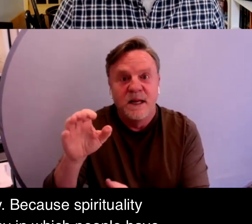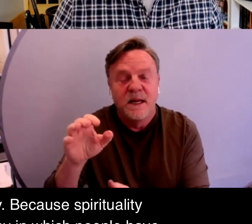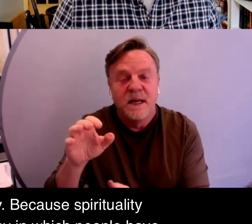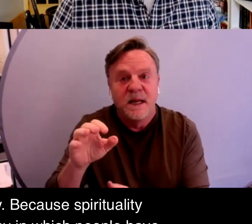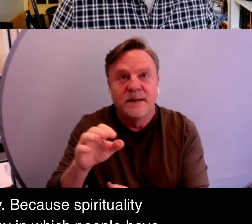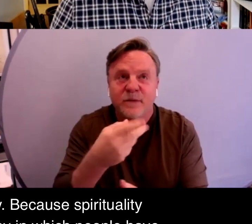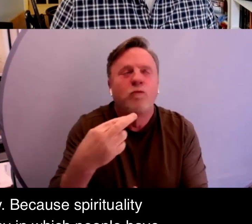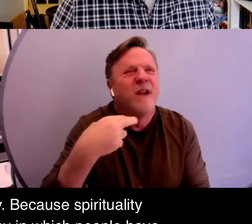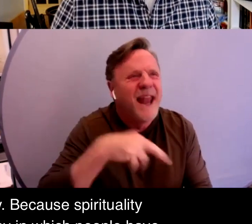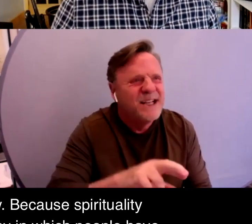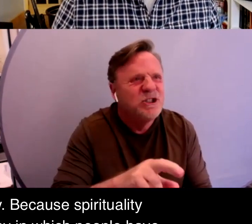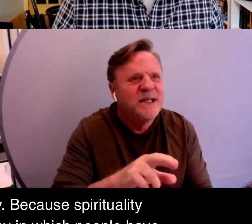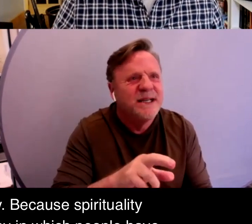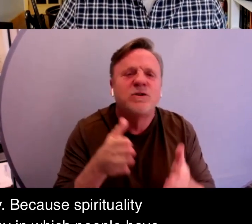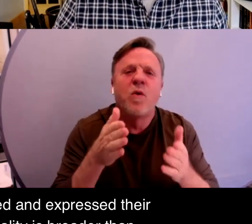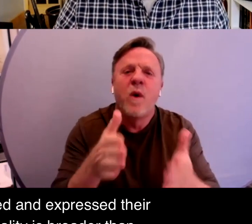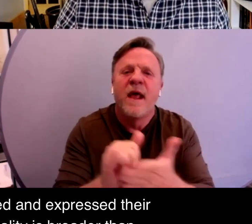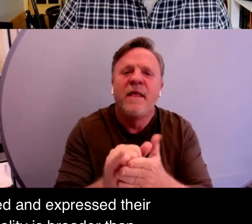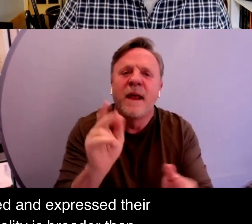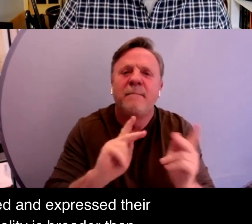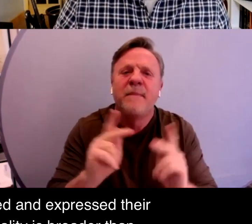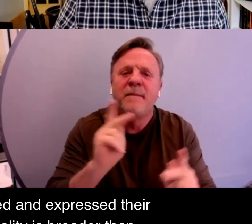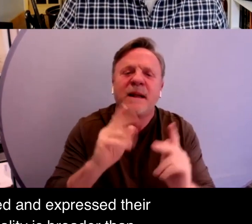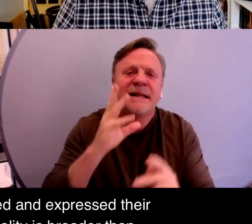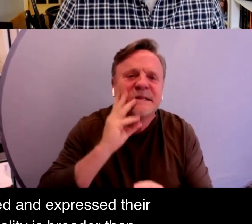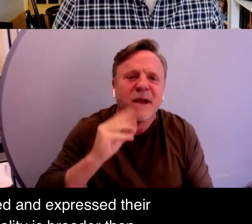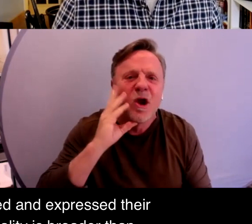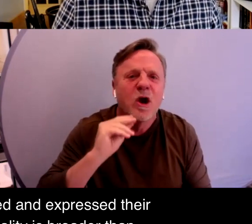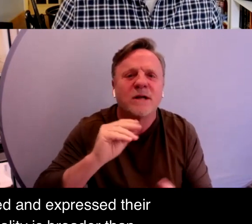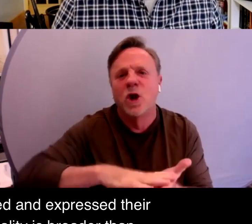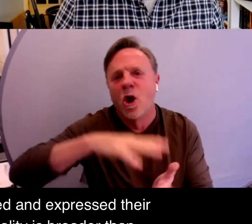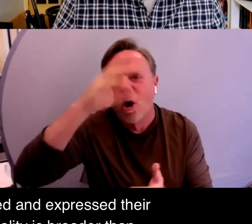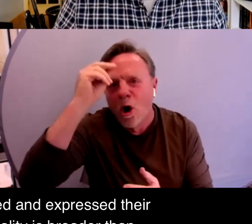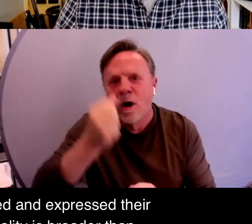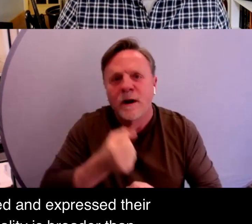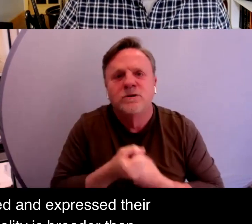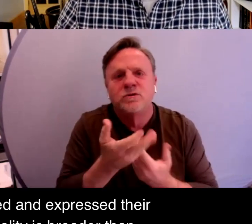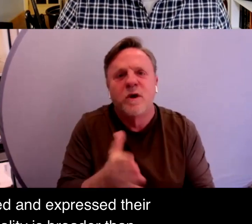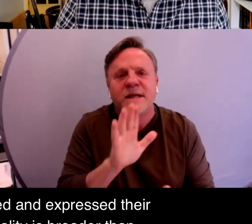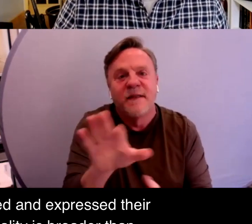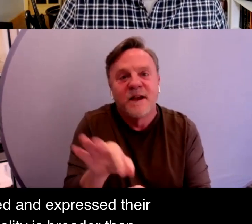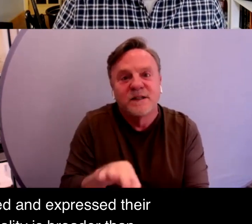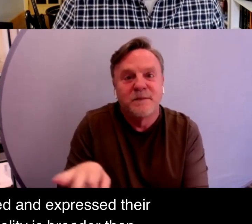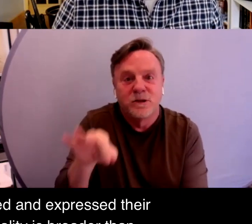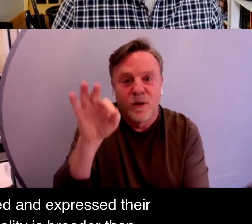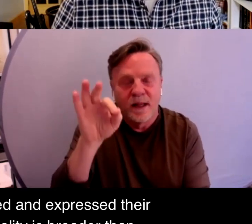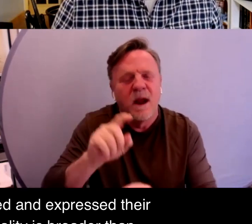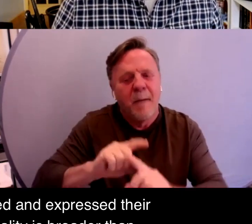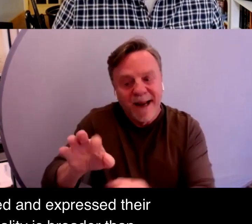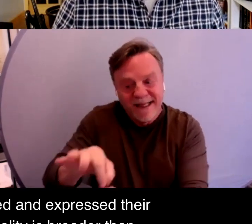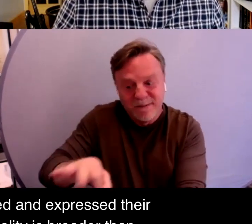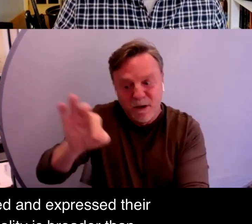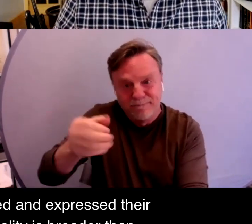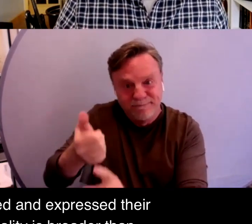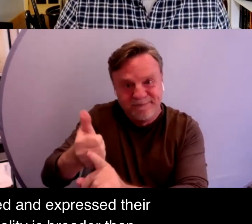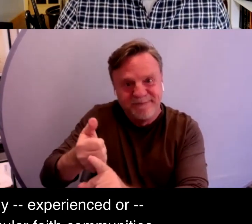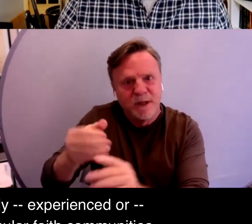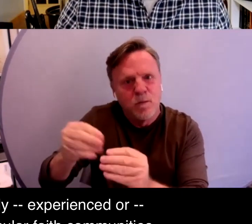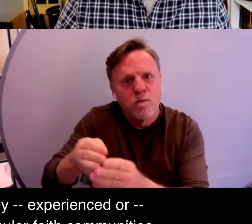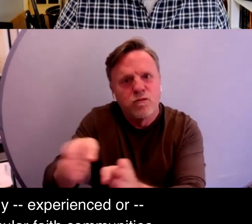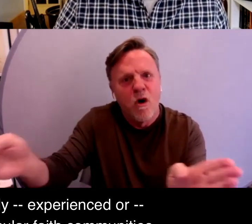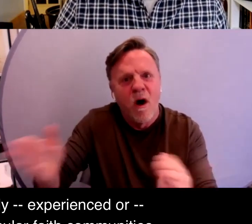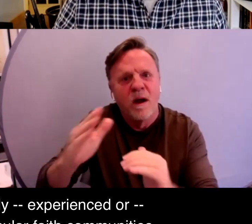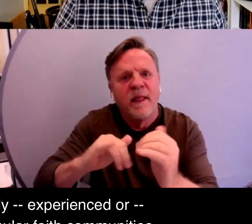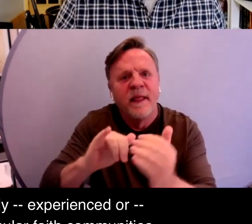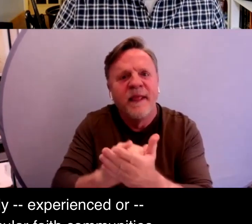religion is often a way in which people have experienced and learned and expressed their spirituality, but spirituality is broader than that.